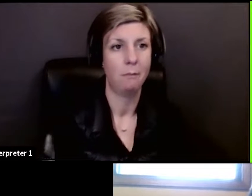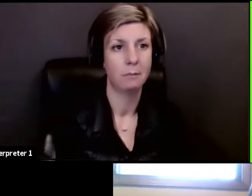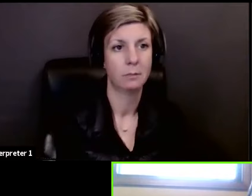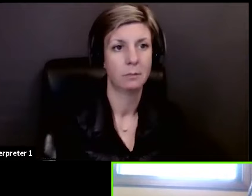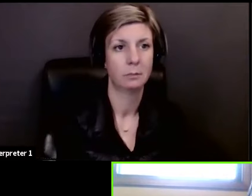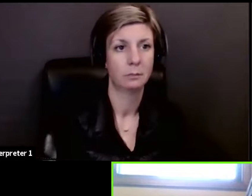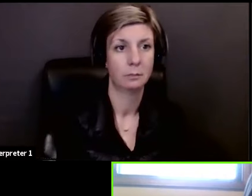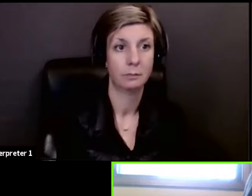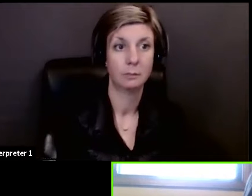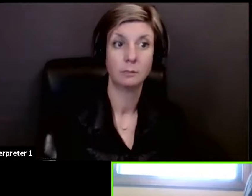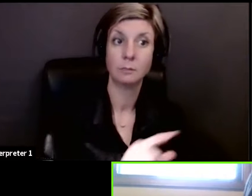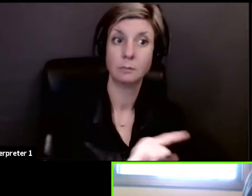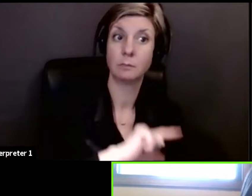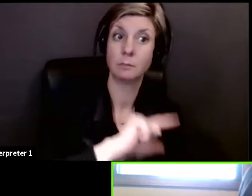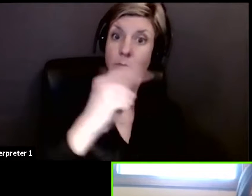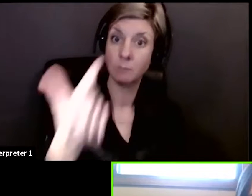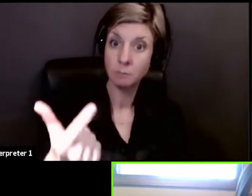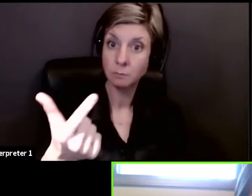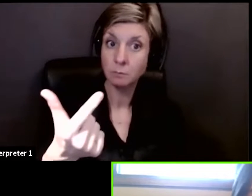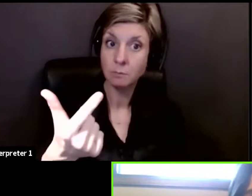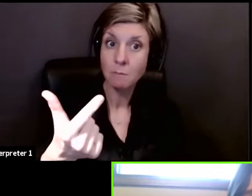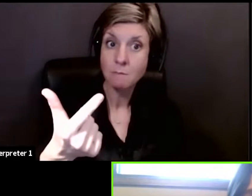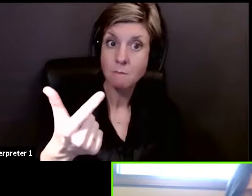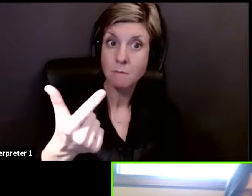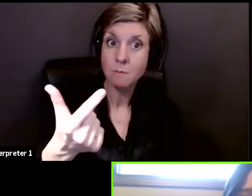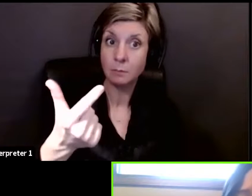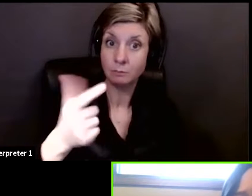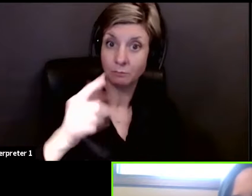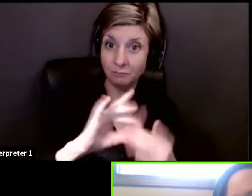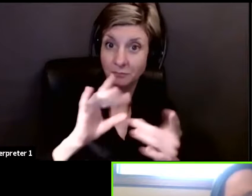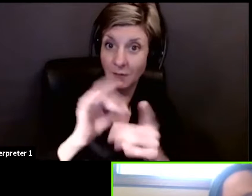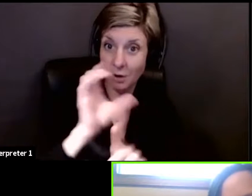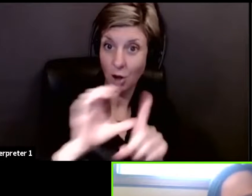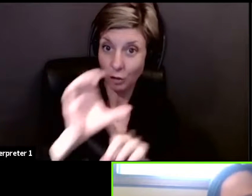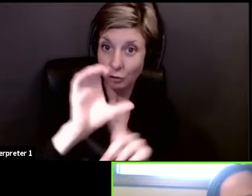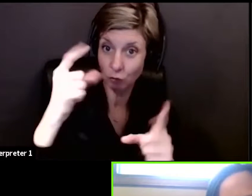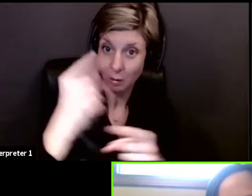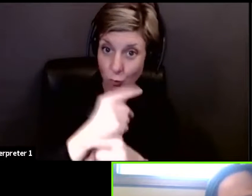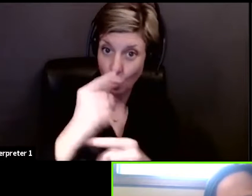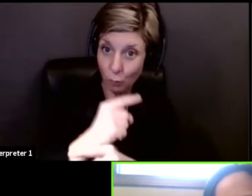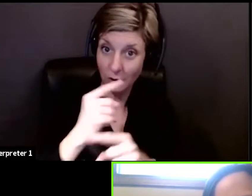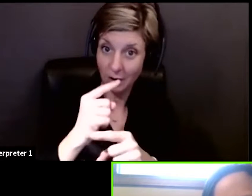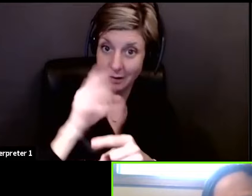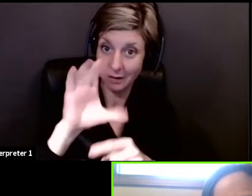And do you want to speak to like culturally appropriate care?